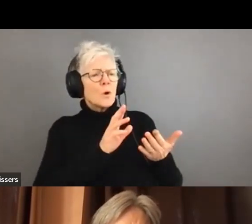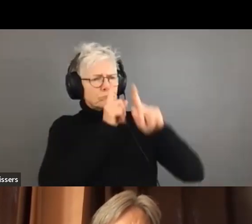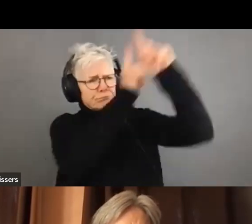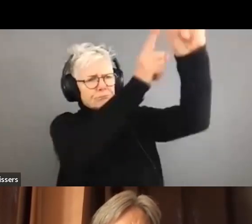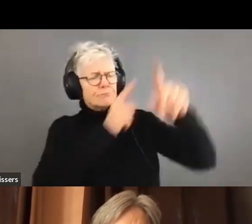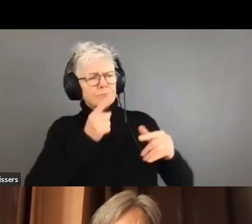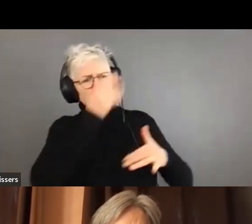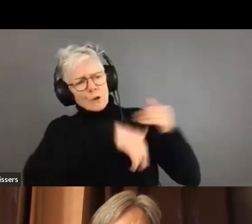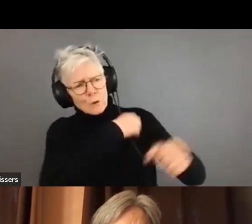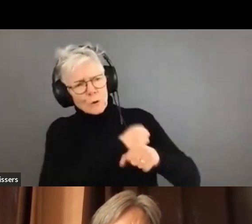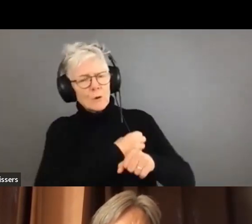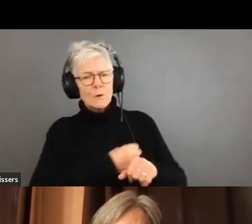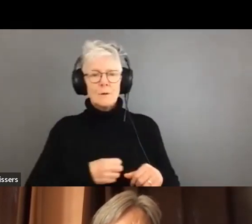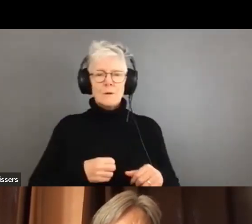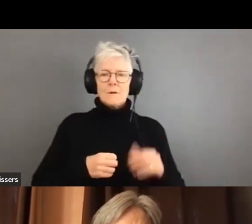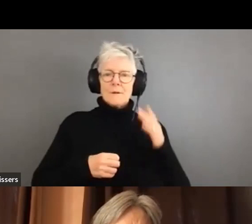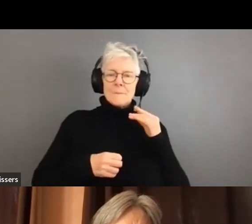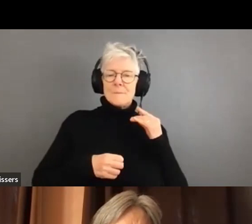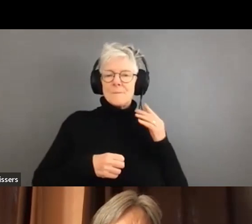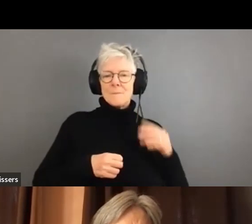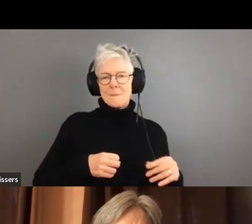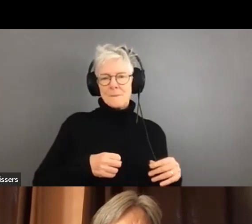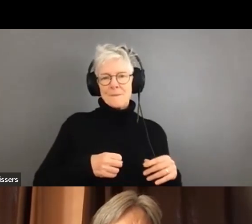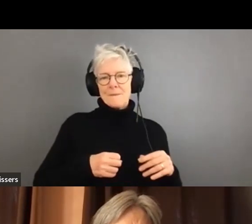time? If you're going to get by those first 10, by the way.